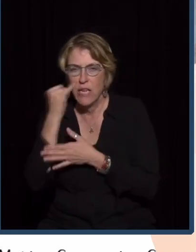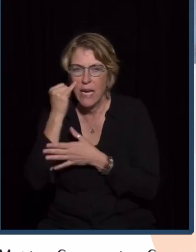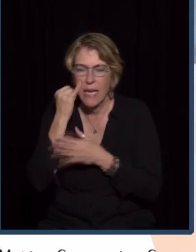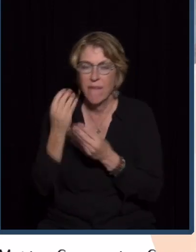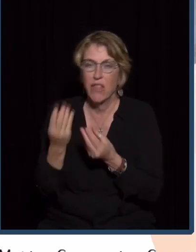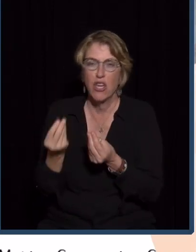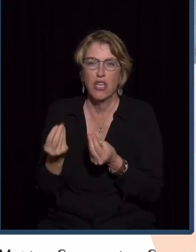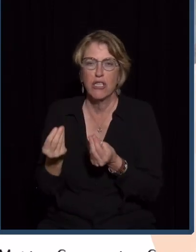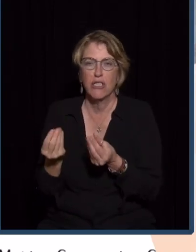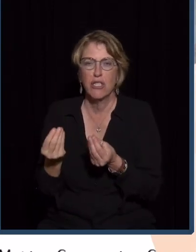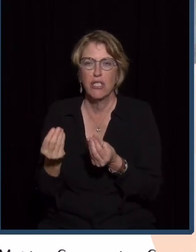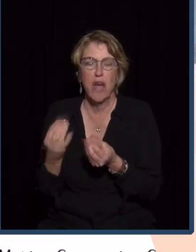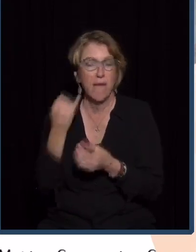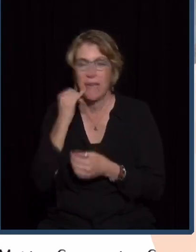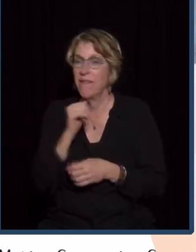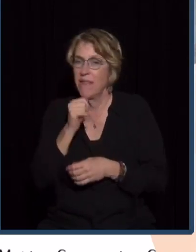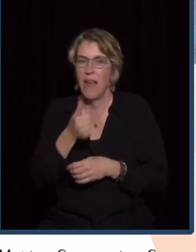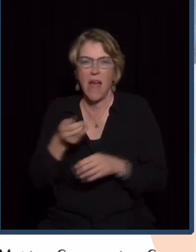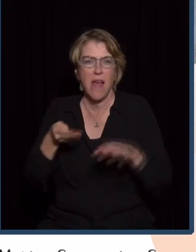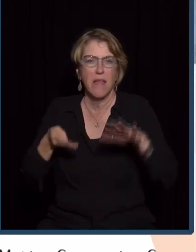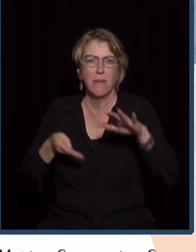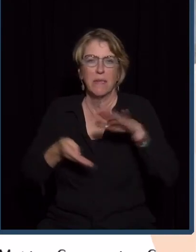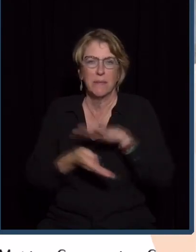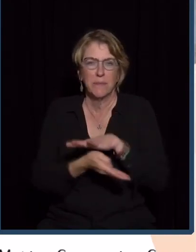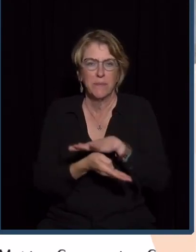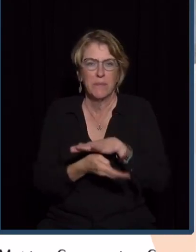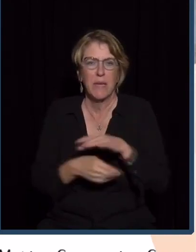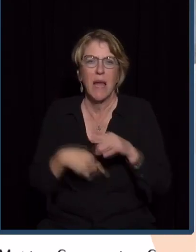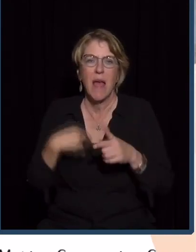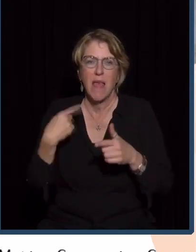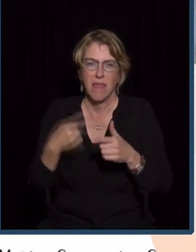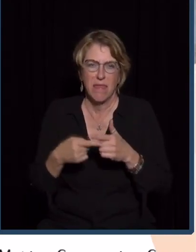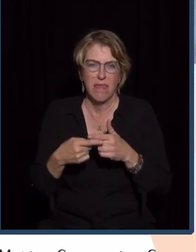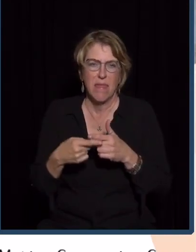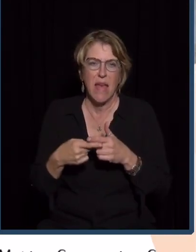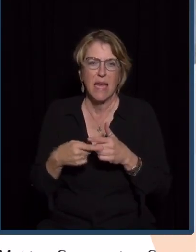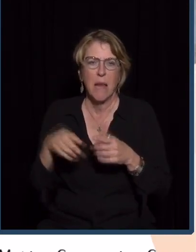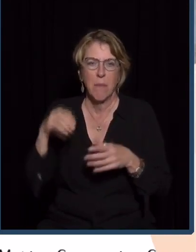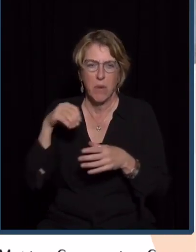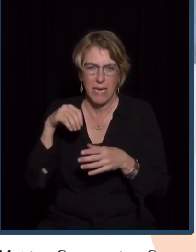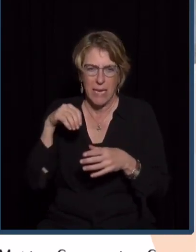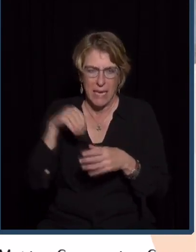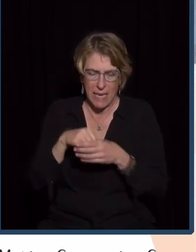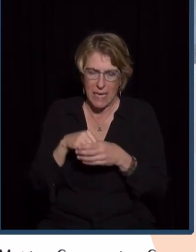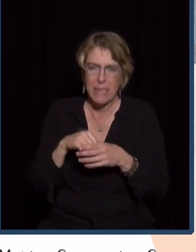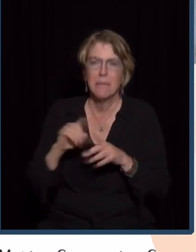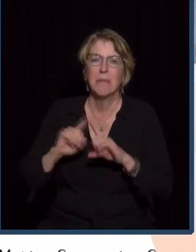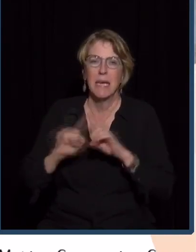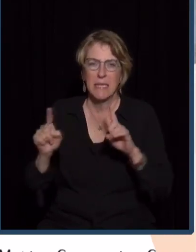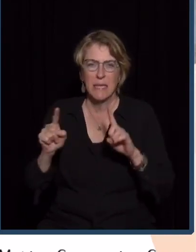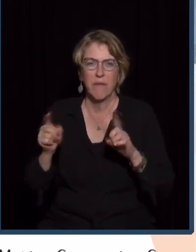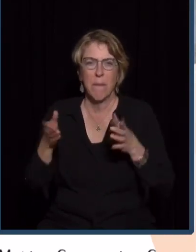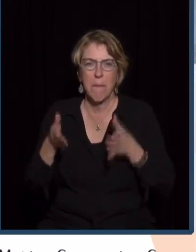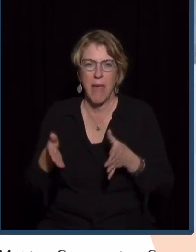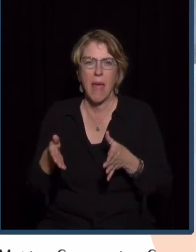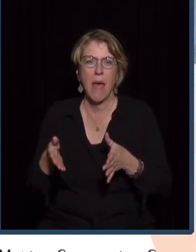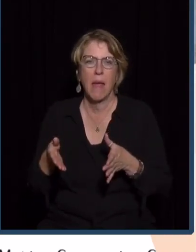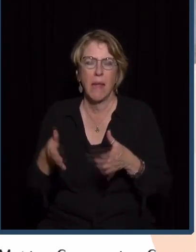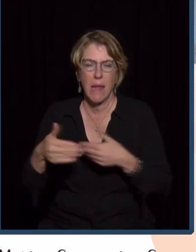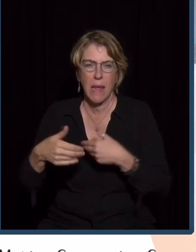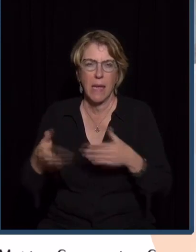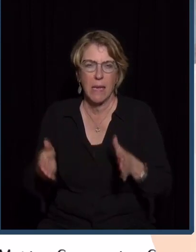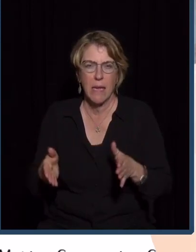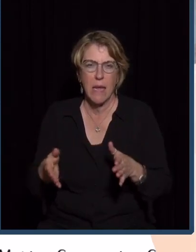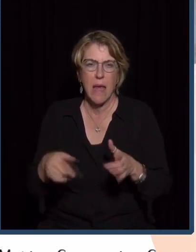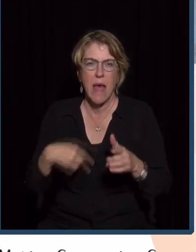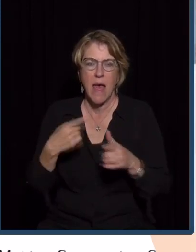soft. If they're not, we'll put them back in. I've moved the meat to the pan that I'll be braising it in the oven. And what I'm doing is I'm getting the meat